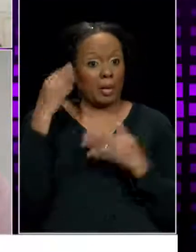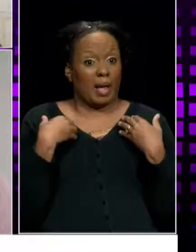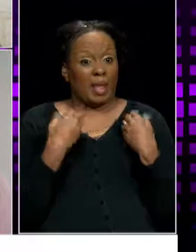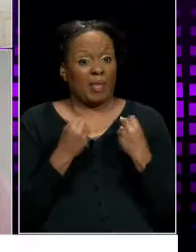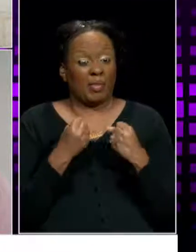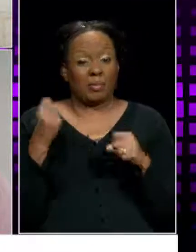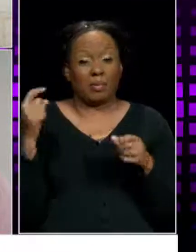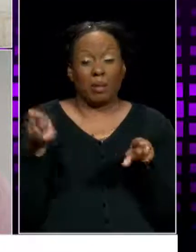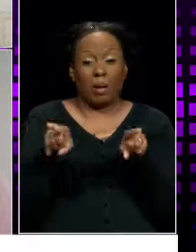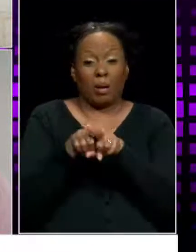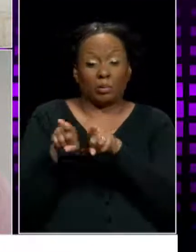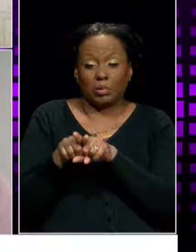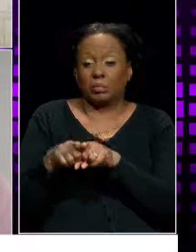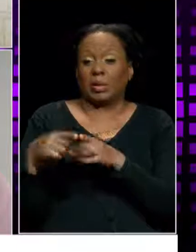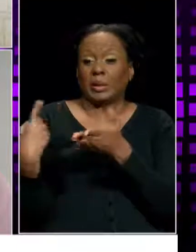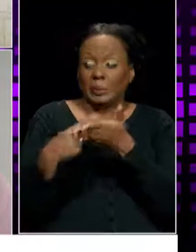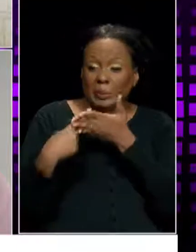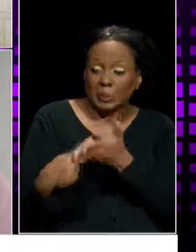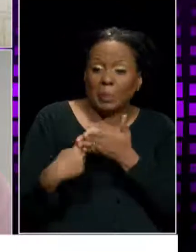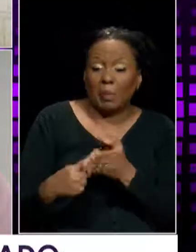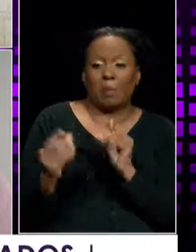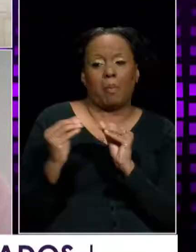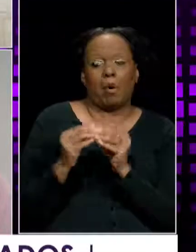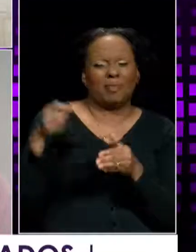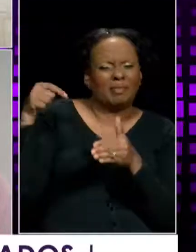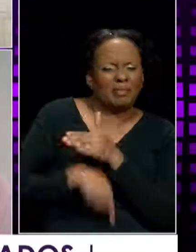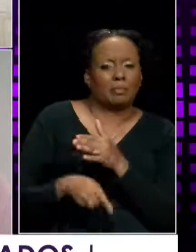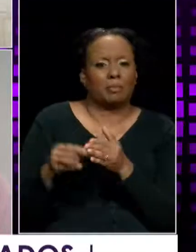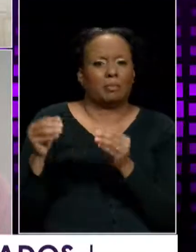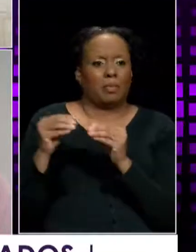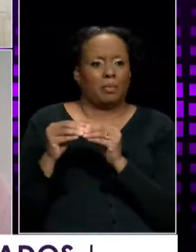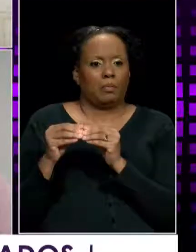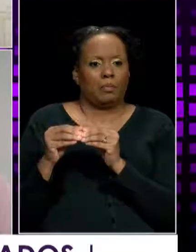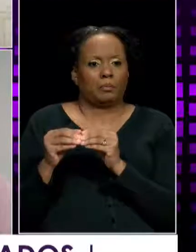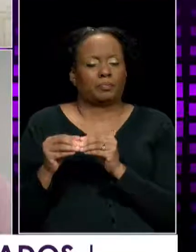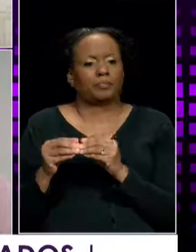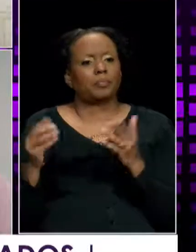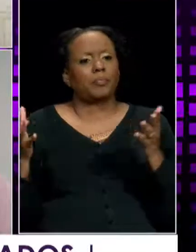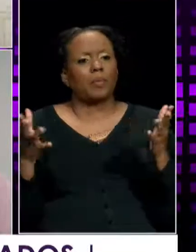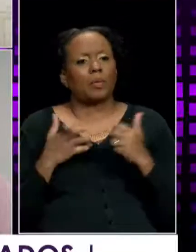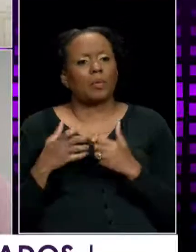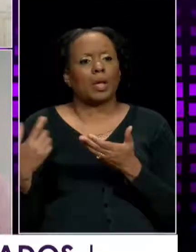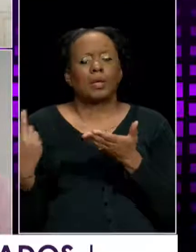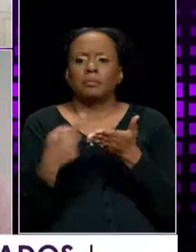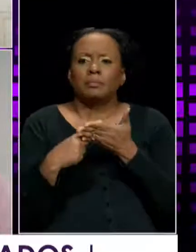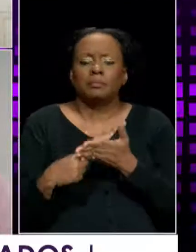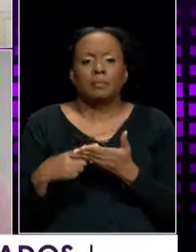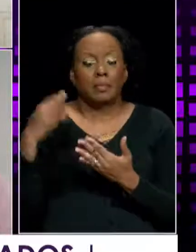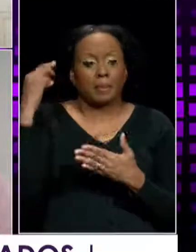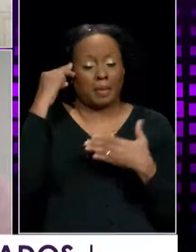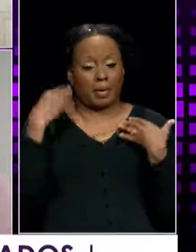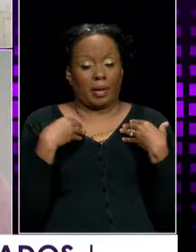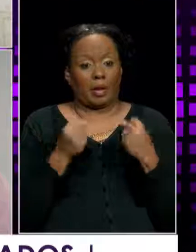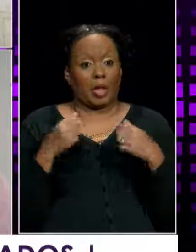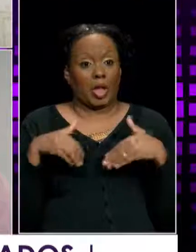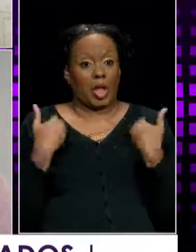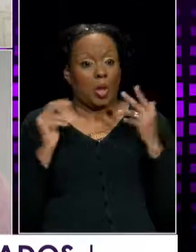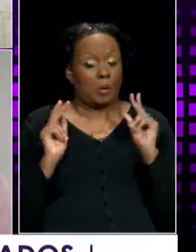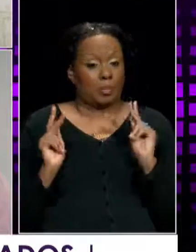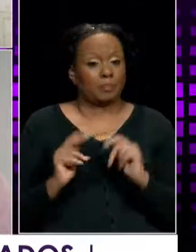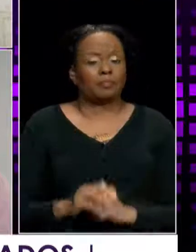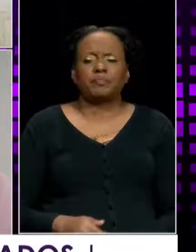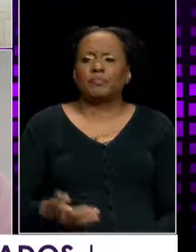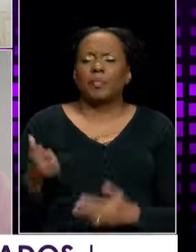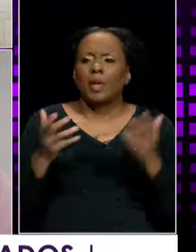about. We throw it around. But today I want us, for a short while, to talk a bit about the mental health of our young people. What has been